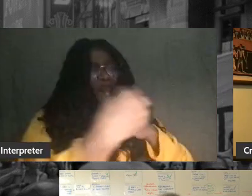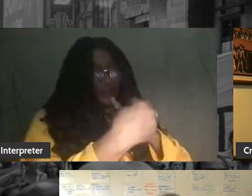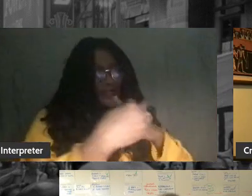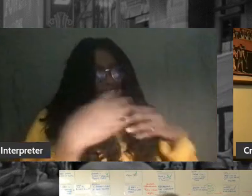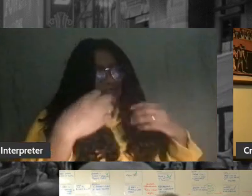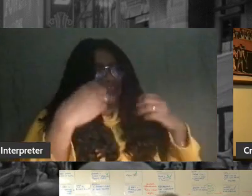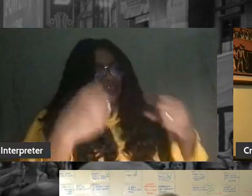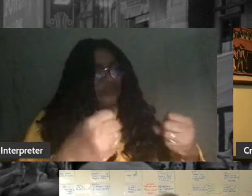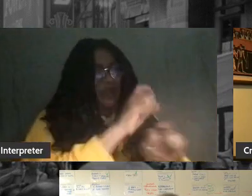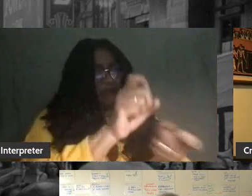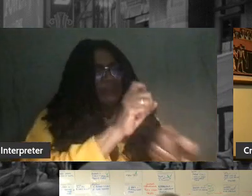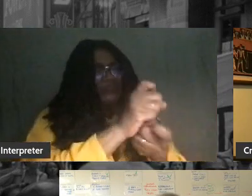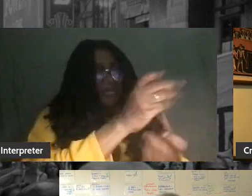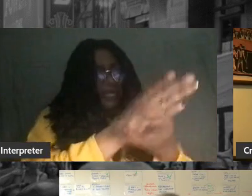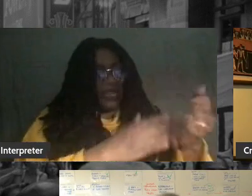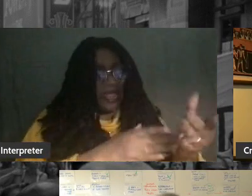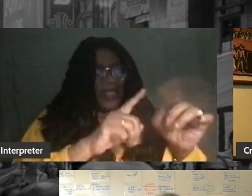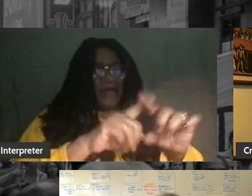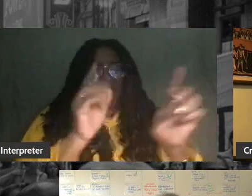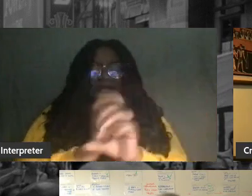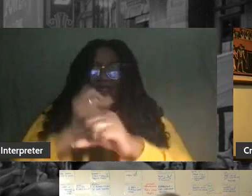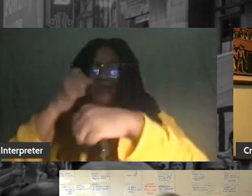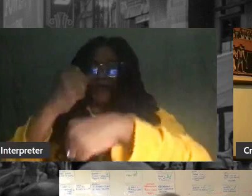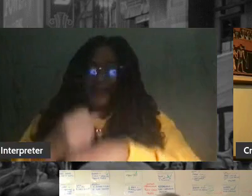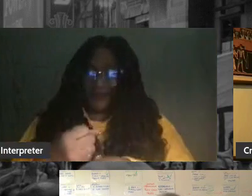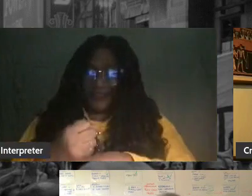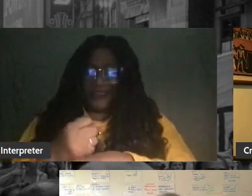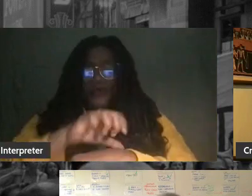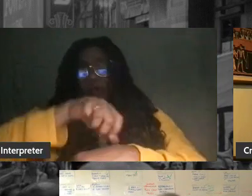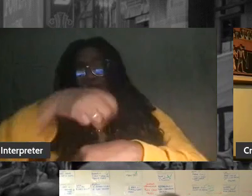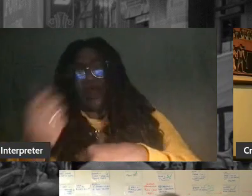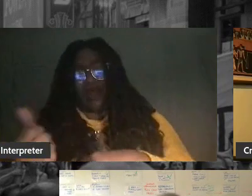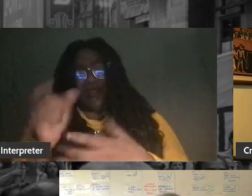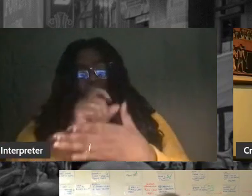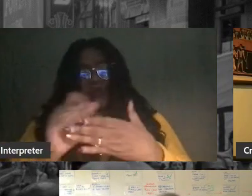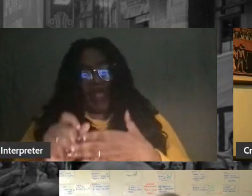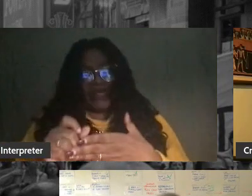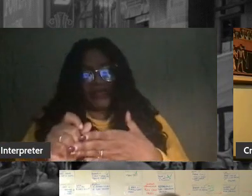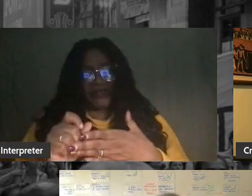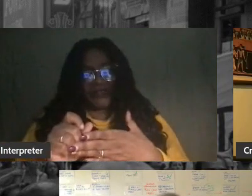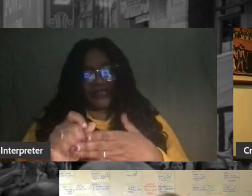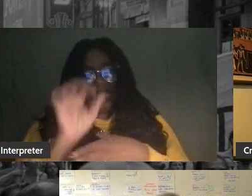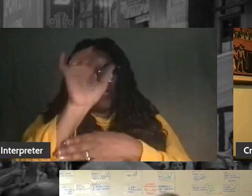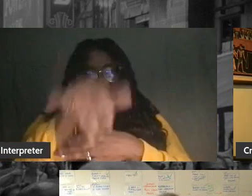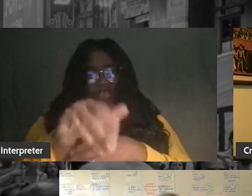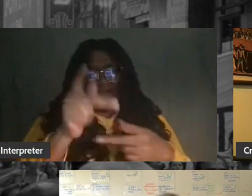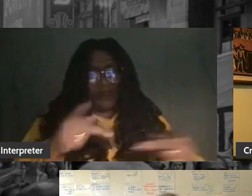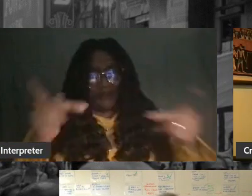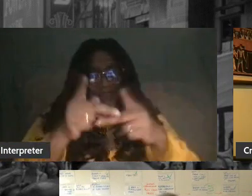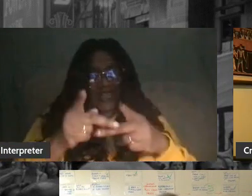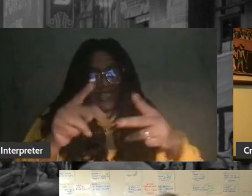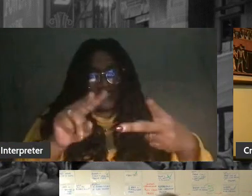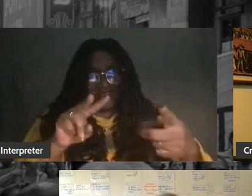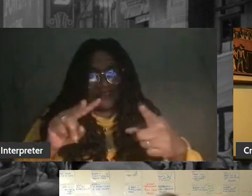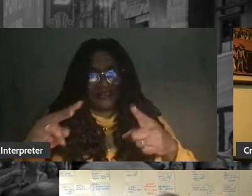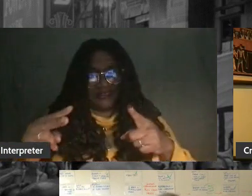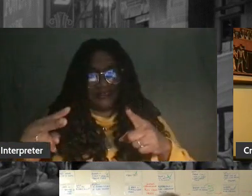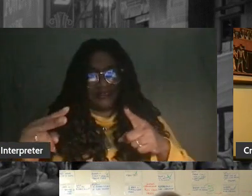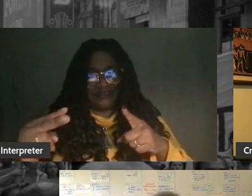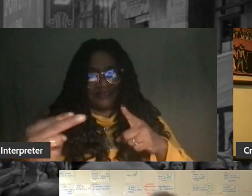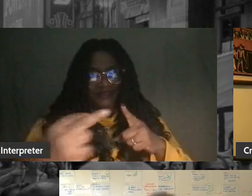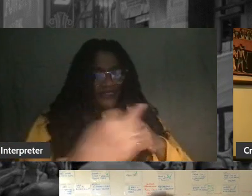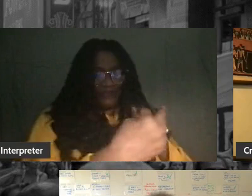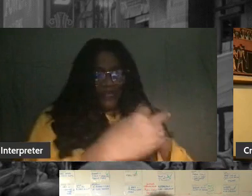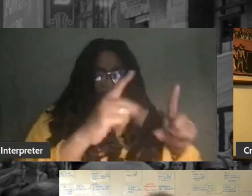of the story, and the producer or perhaps other writers in the room have a different perspective. And it's